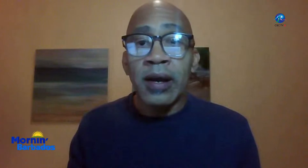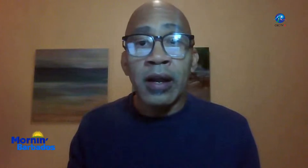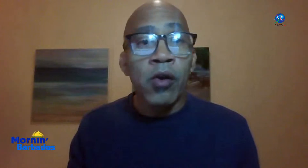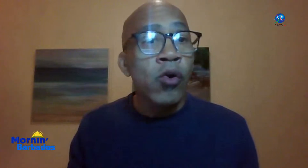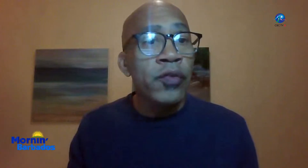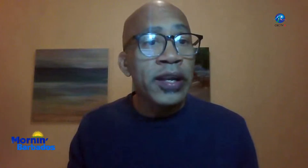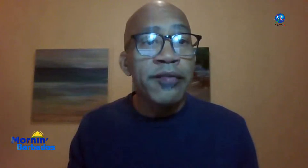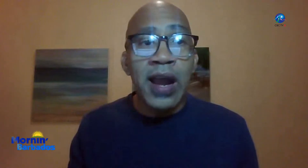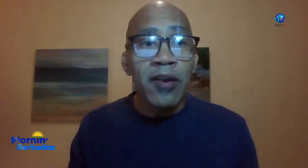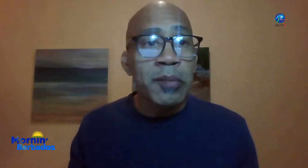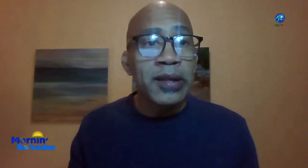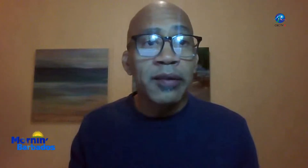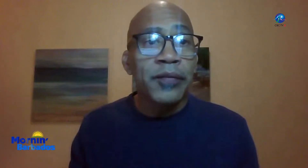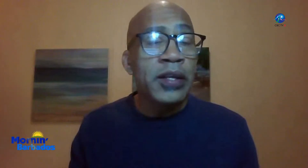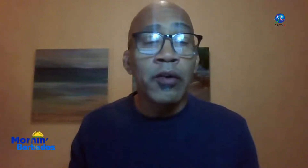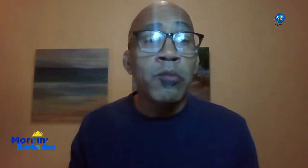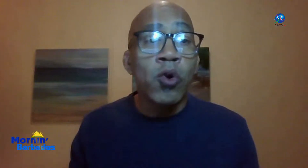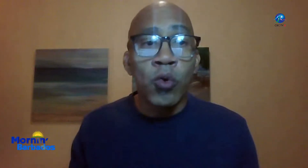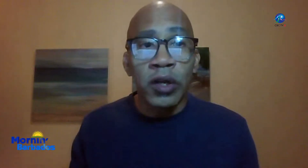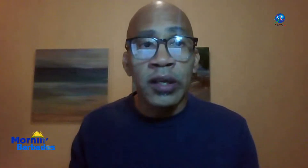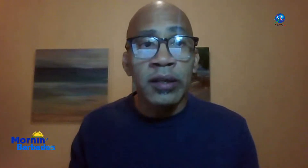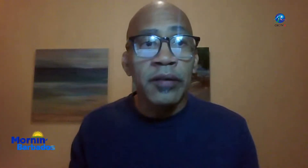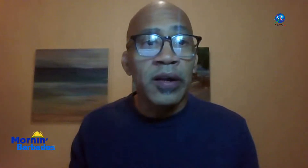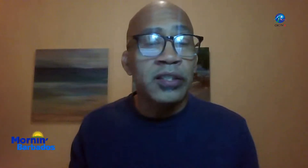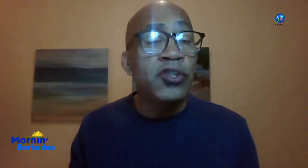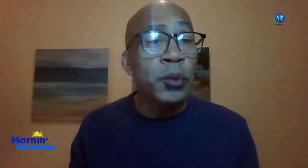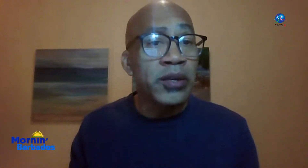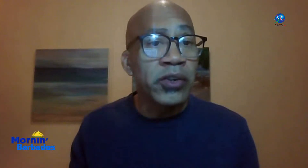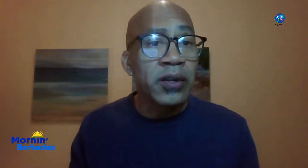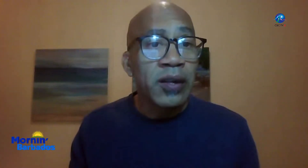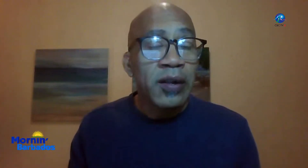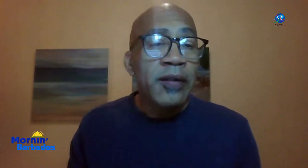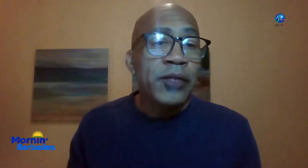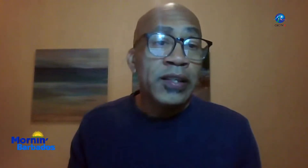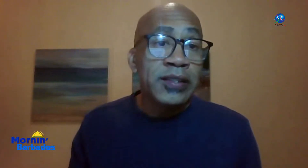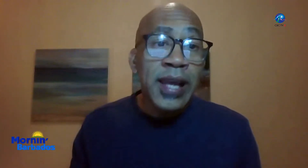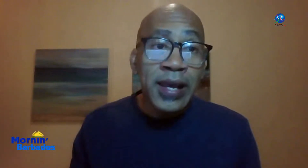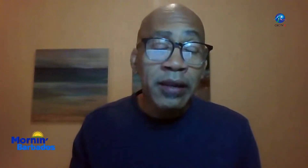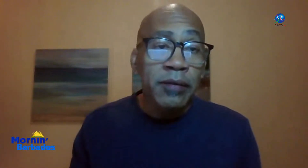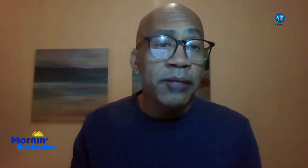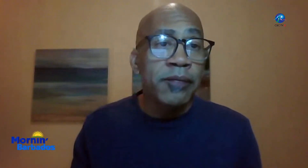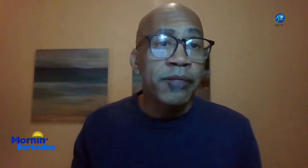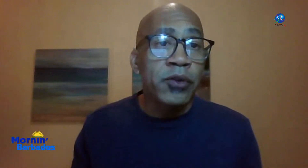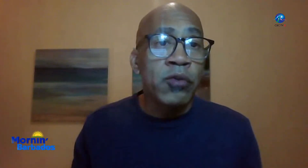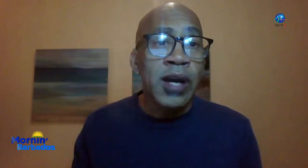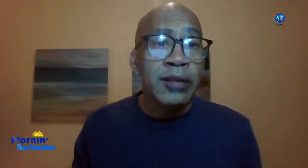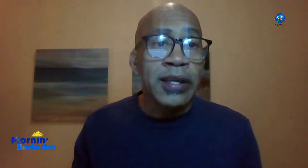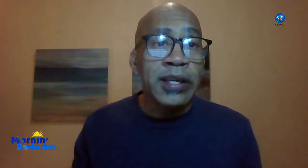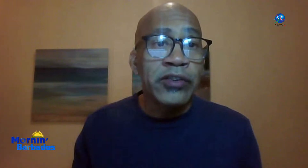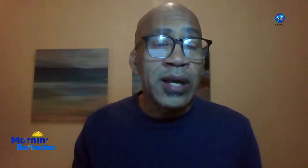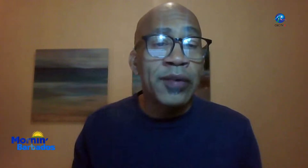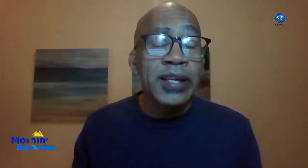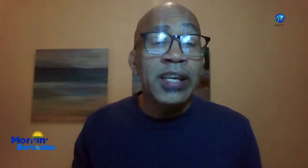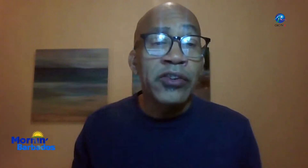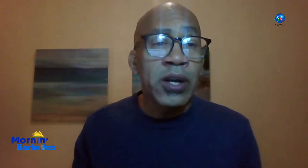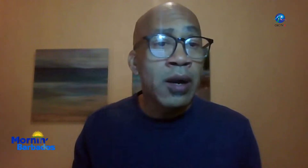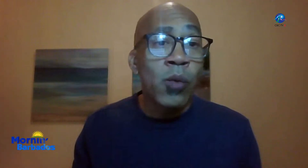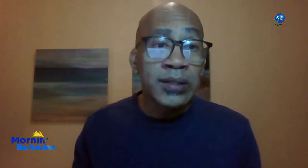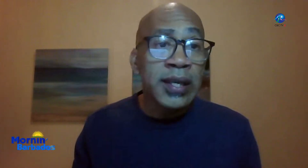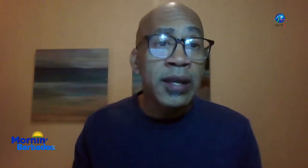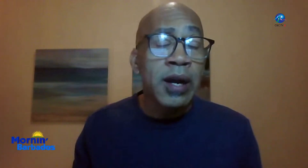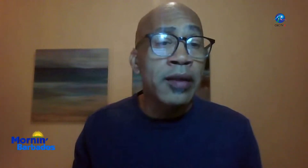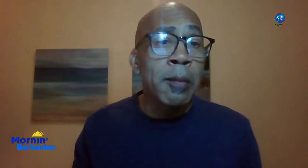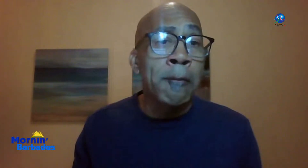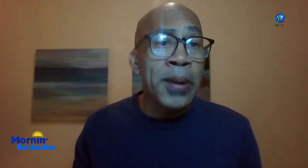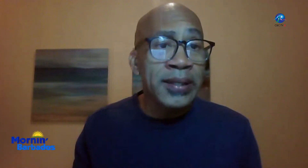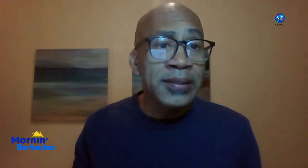in a COVID environment, in a remote working situation. Instead, you've got to engage staff. And